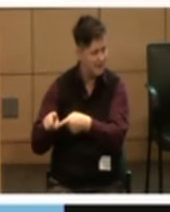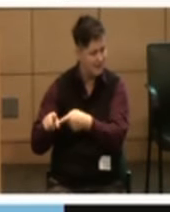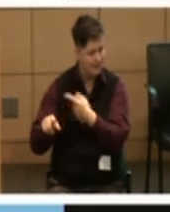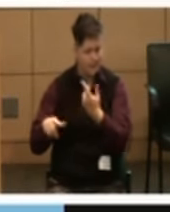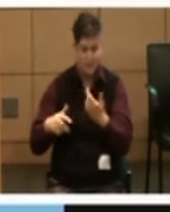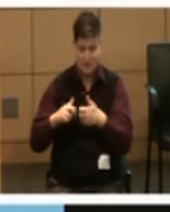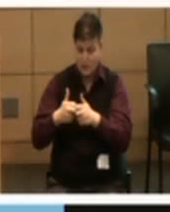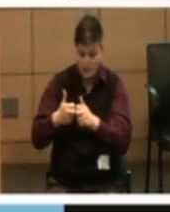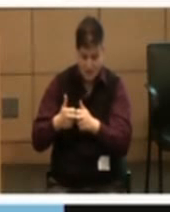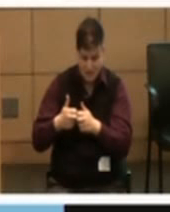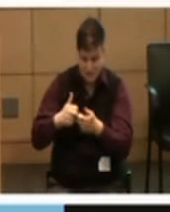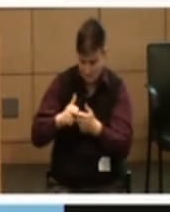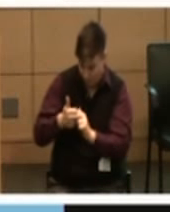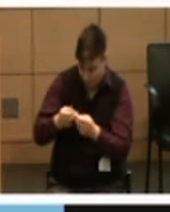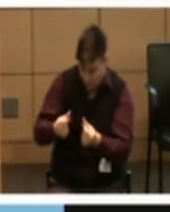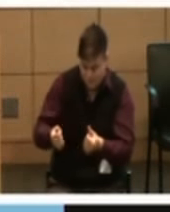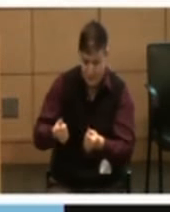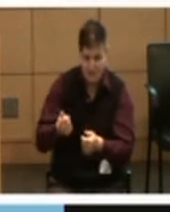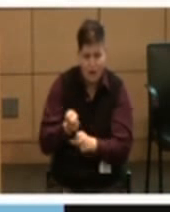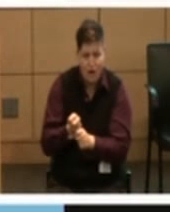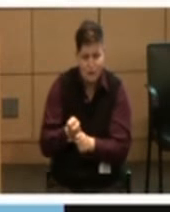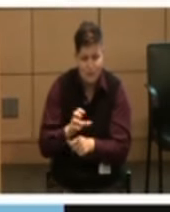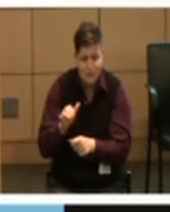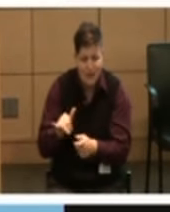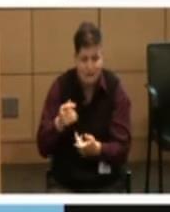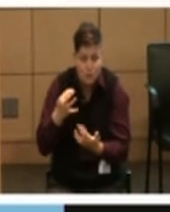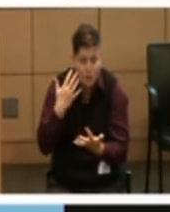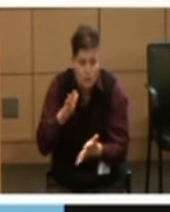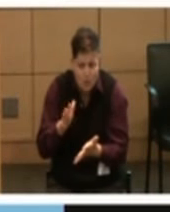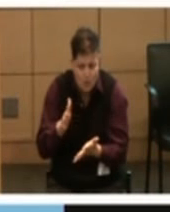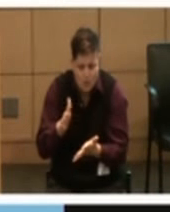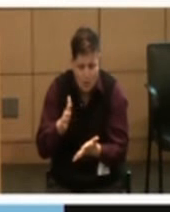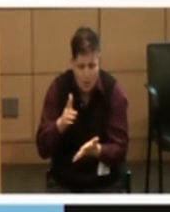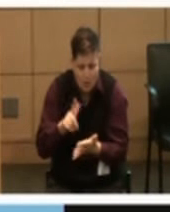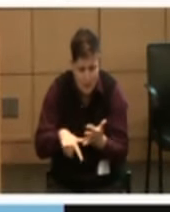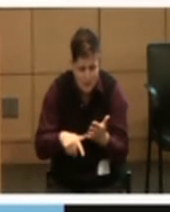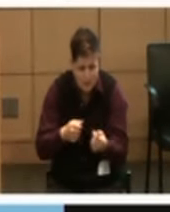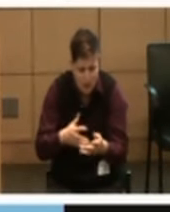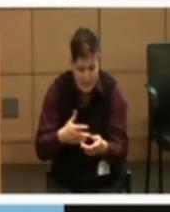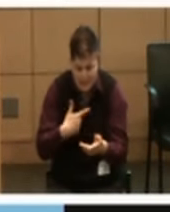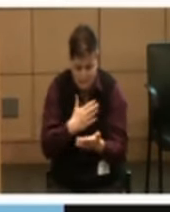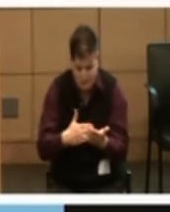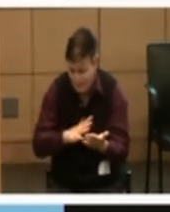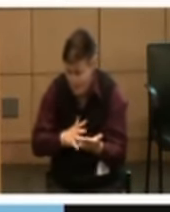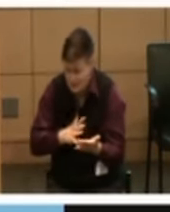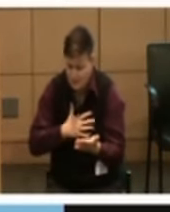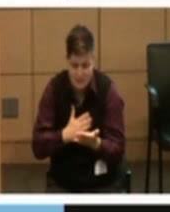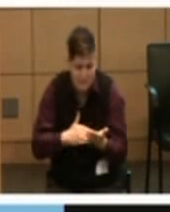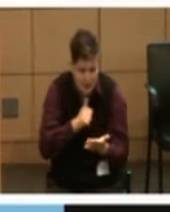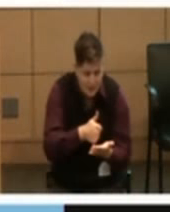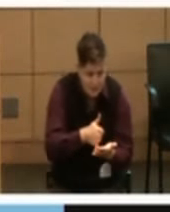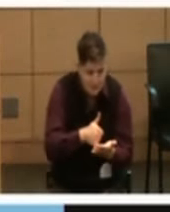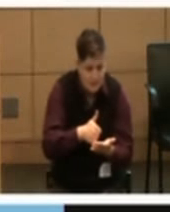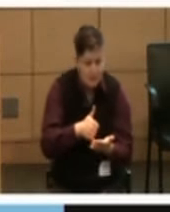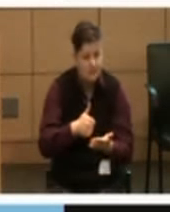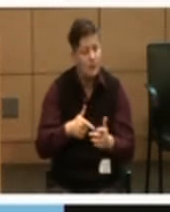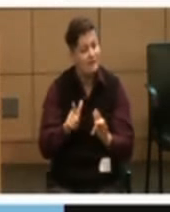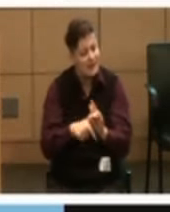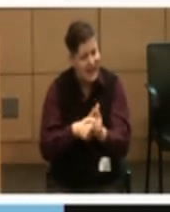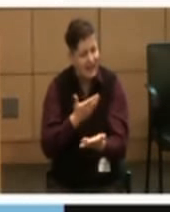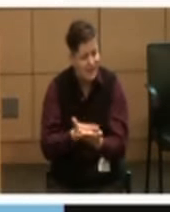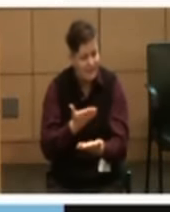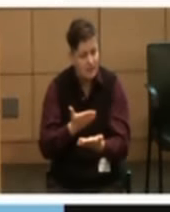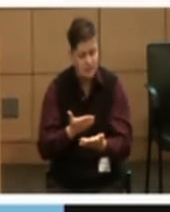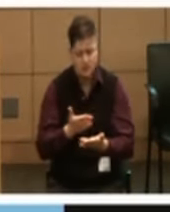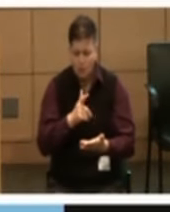really have the answer yet, obviously. So we've got a lack of evidence regarding which children have the greatest need